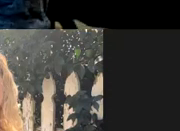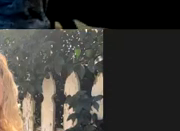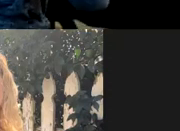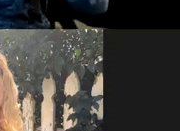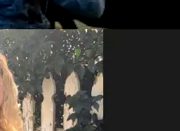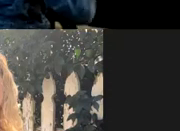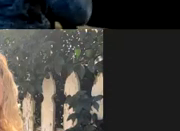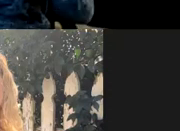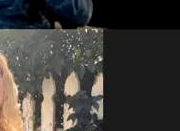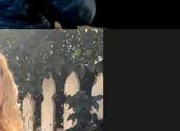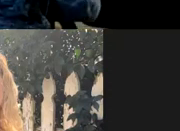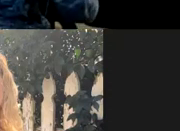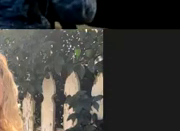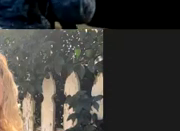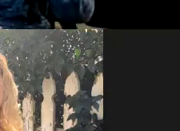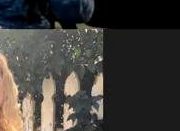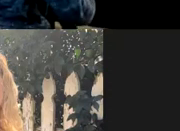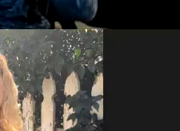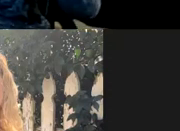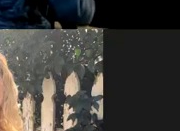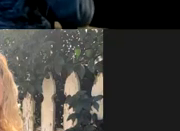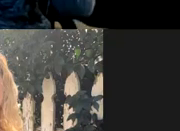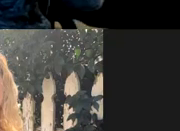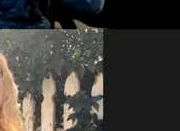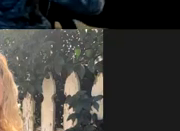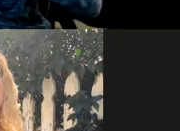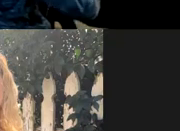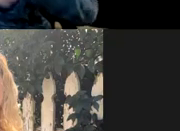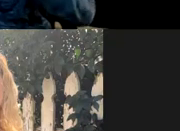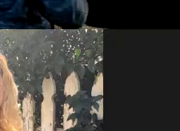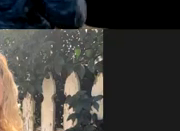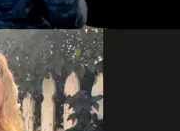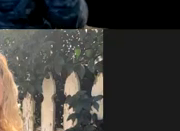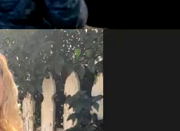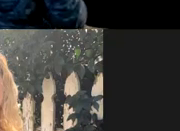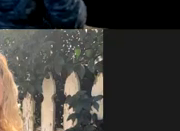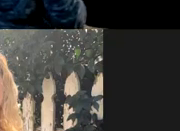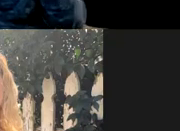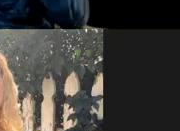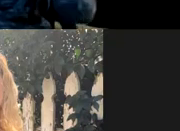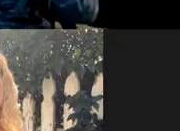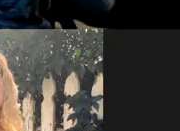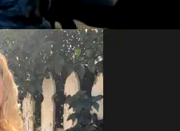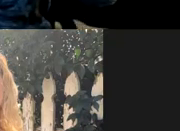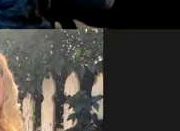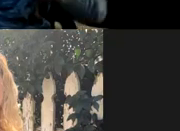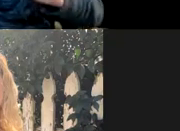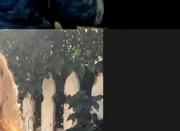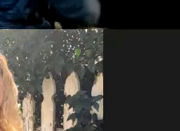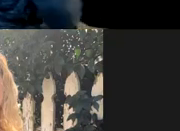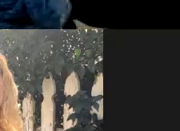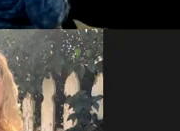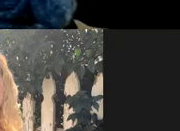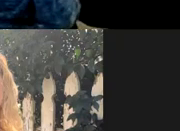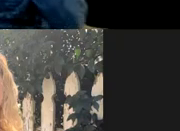the investigation and the question of whether or not they use testers. I know under the previous Attorney